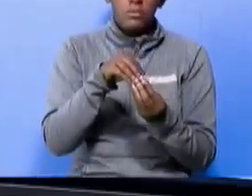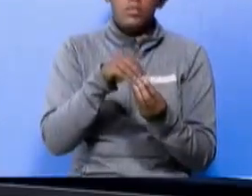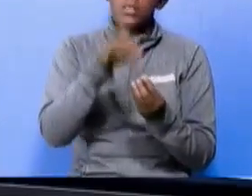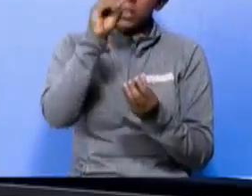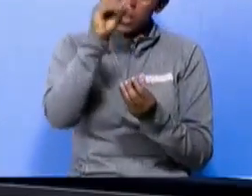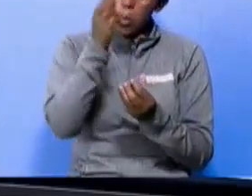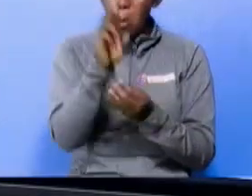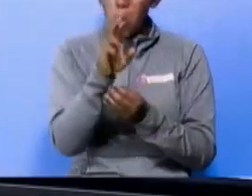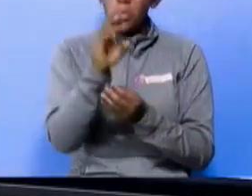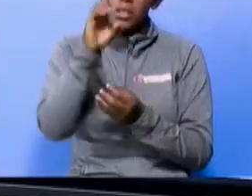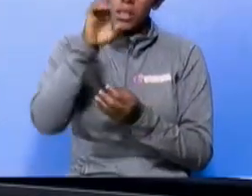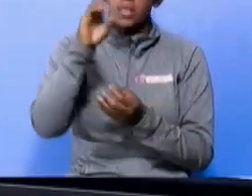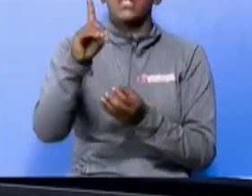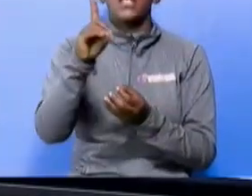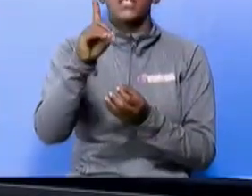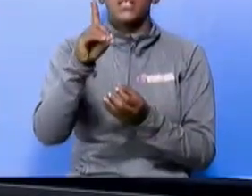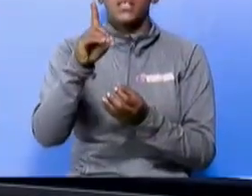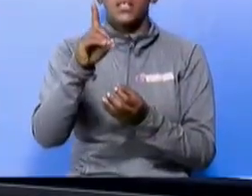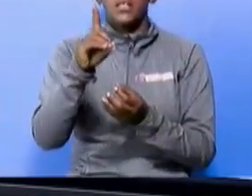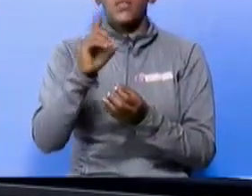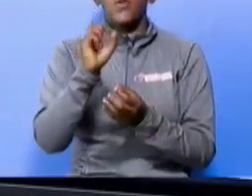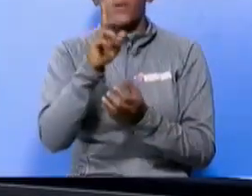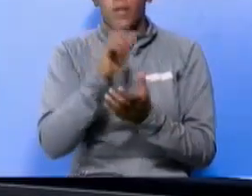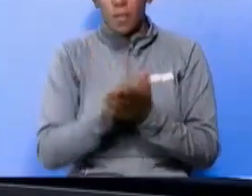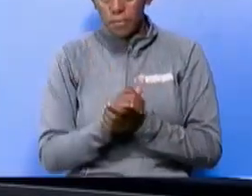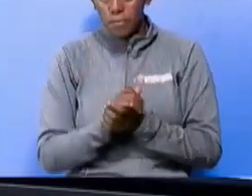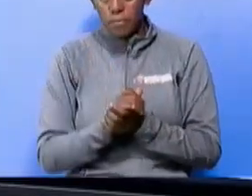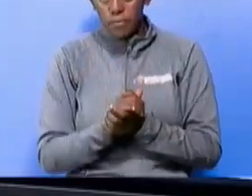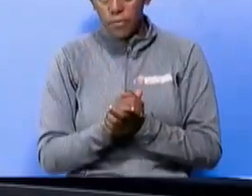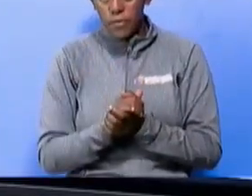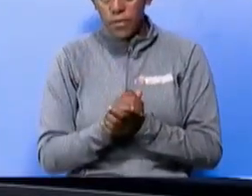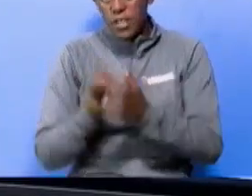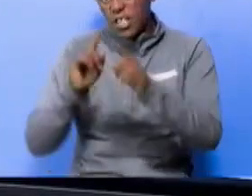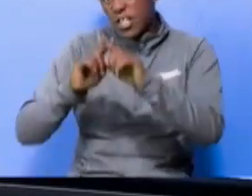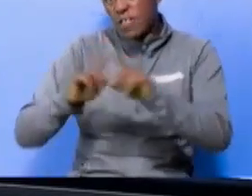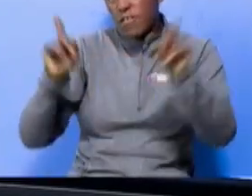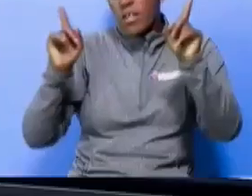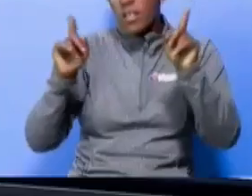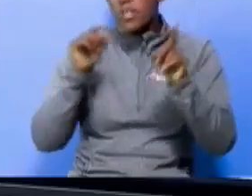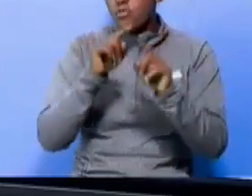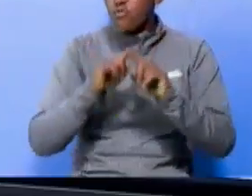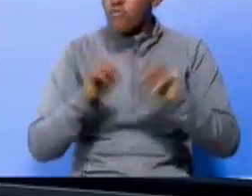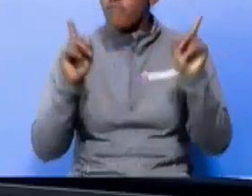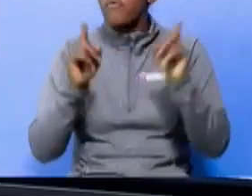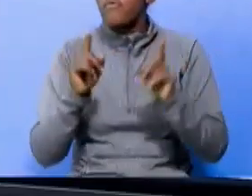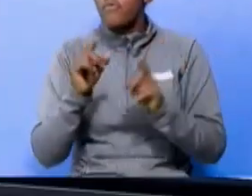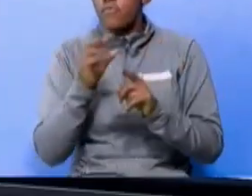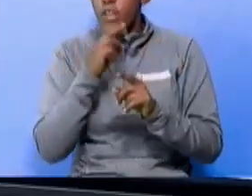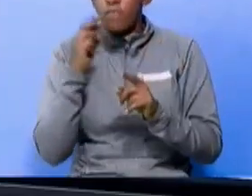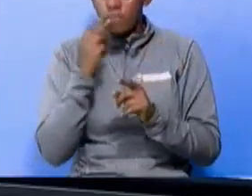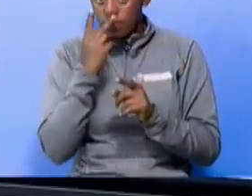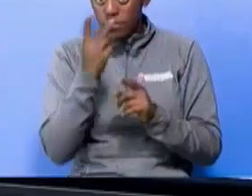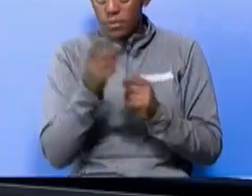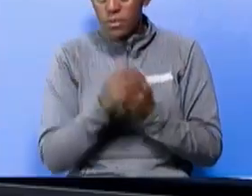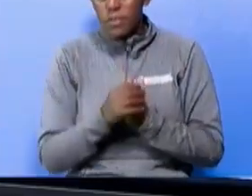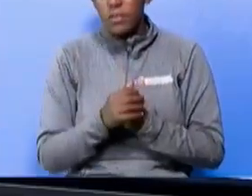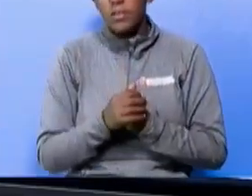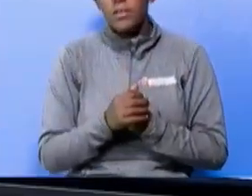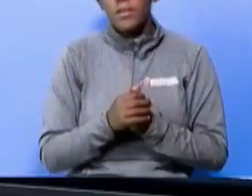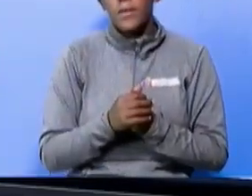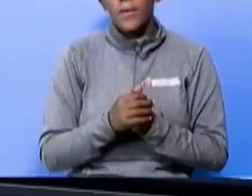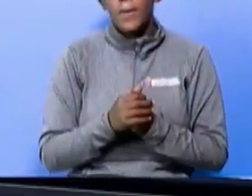D or ed. But let's go and see some of the difference among these words. See? Wash.